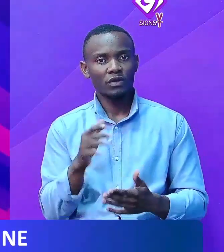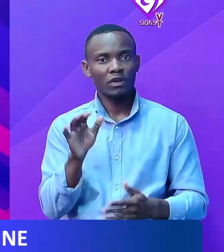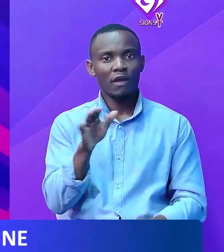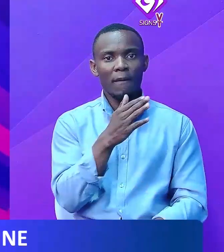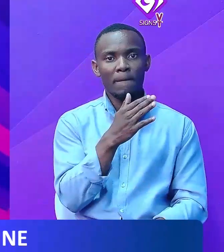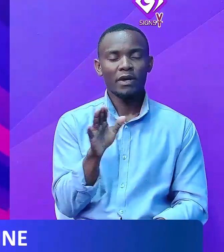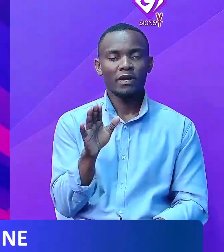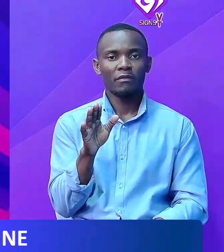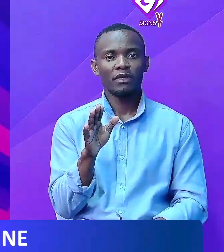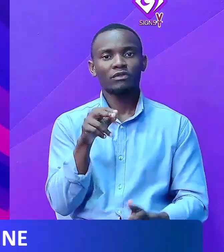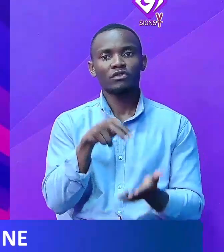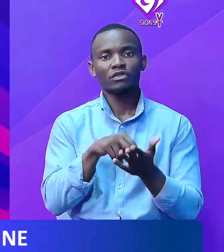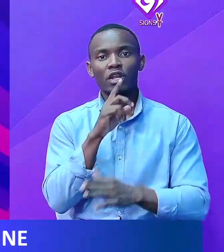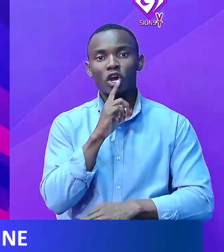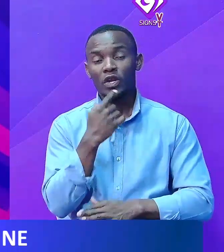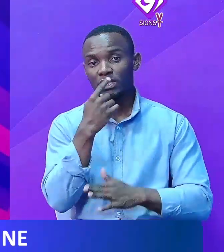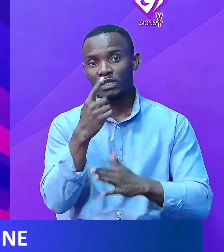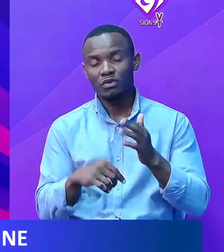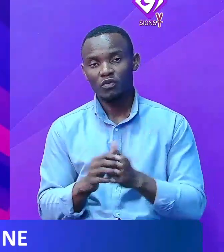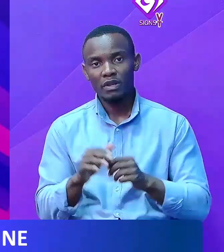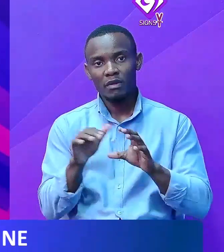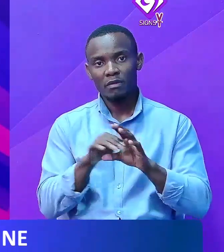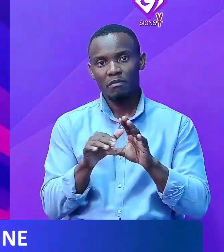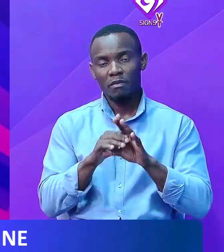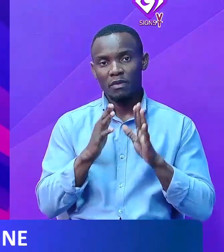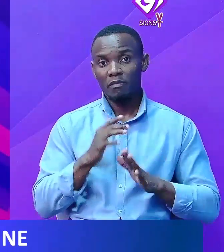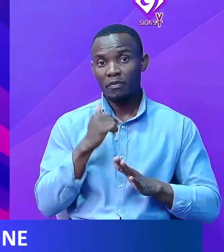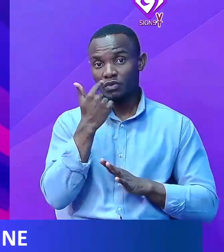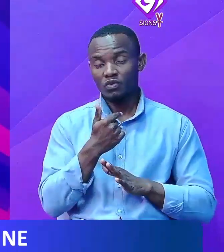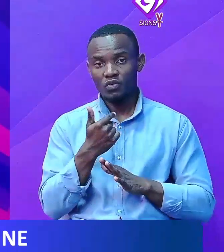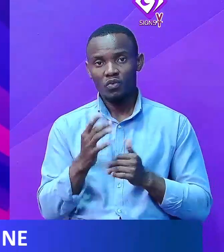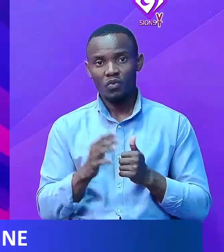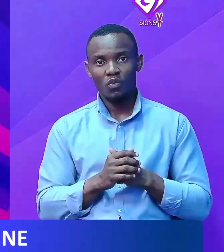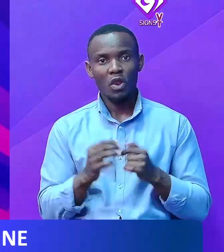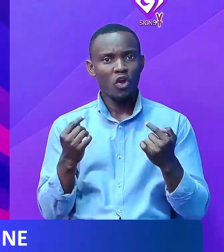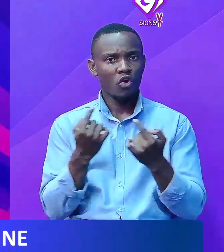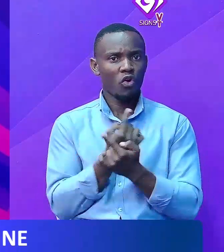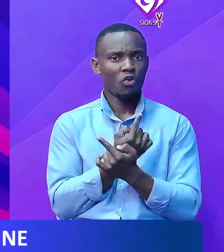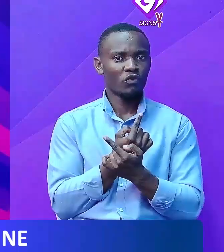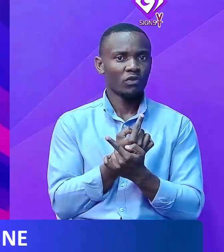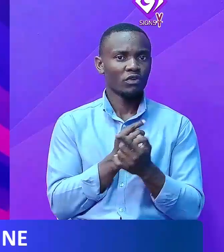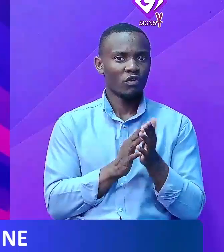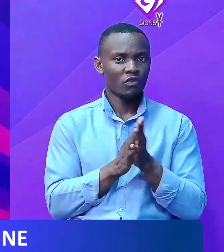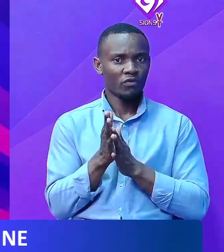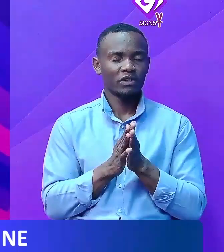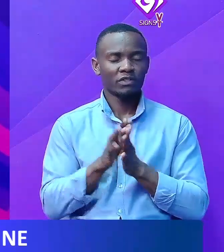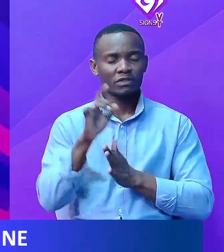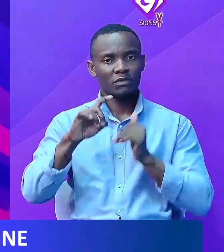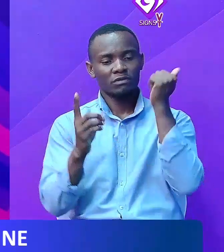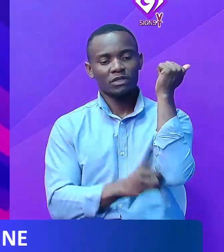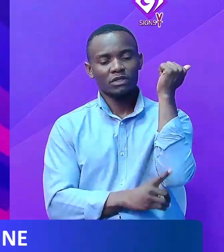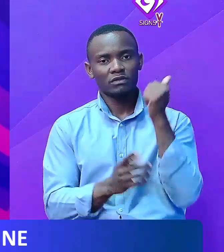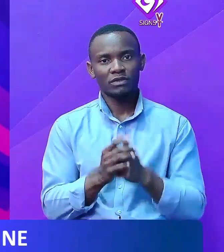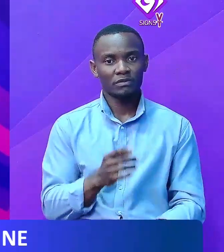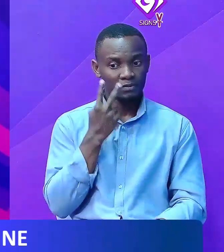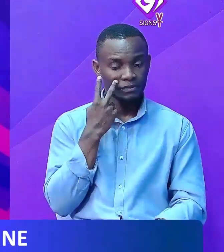standing orders insisting that members with conflicts of interest should be disciplined. Here are the full details